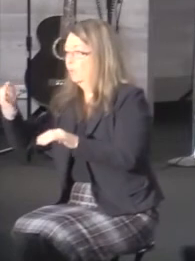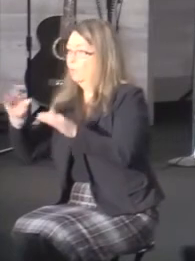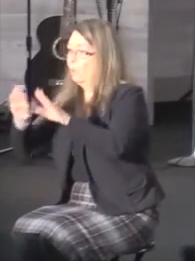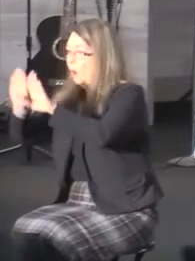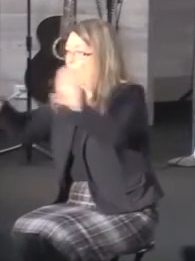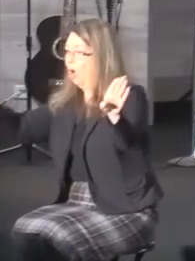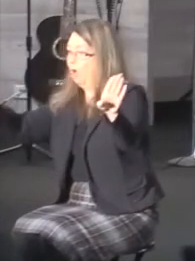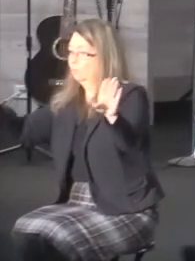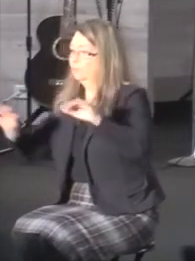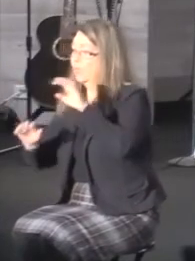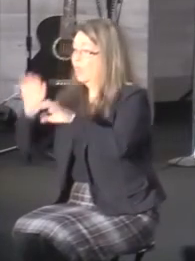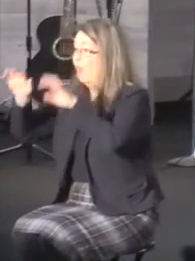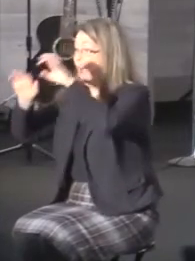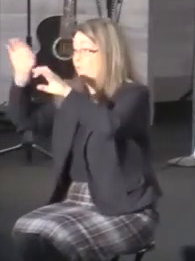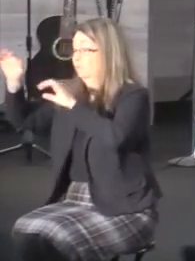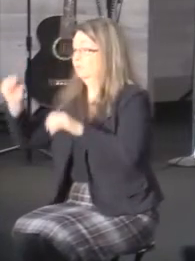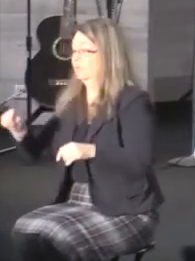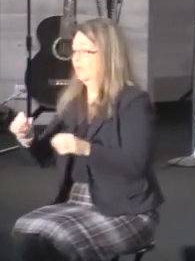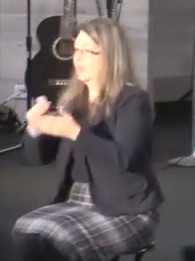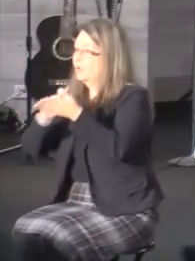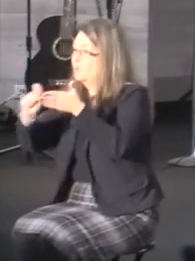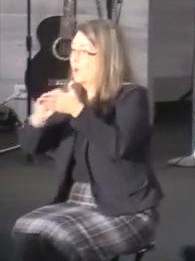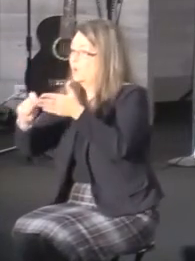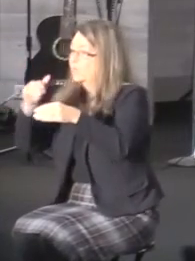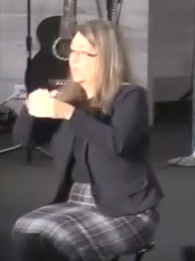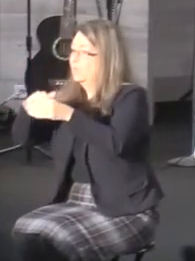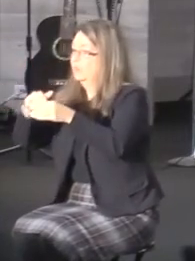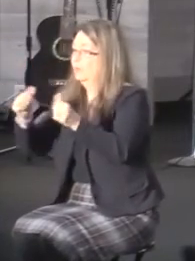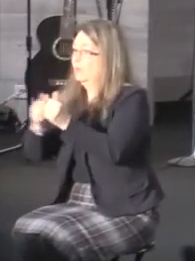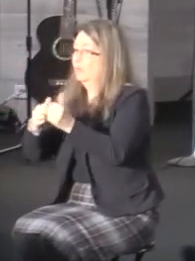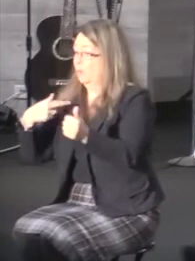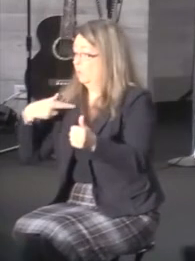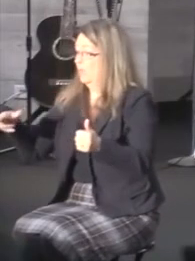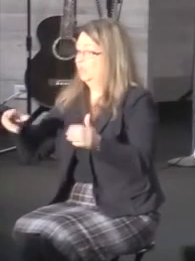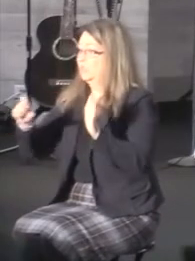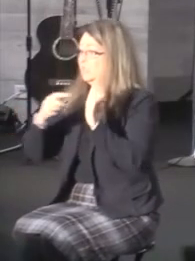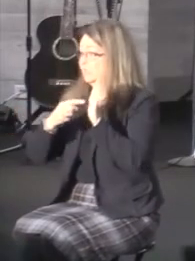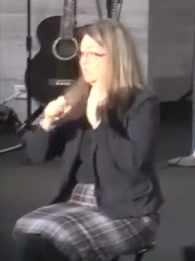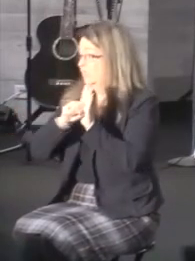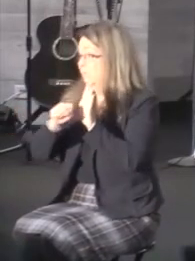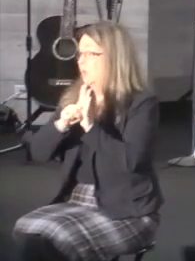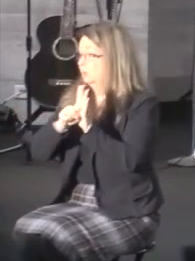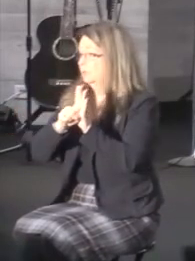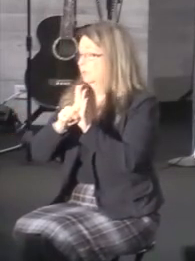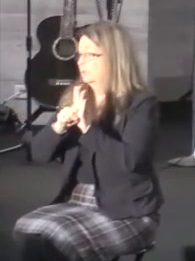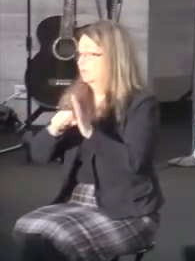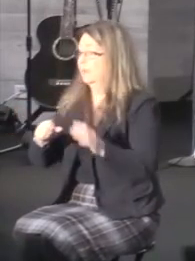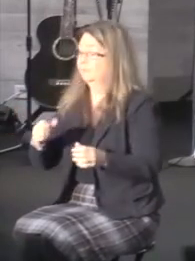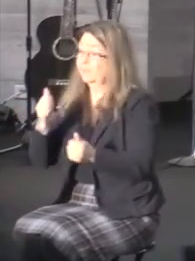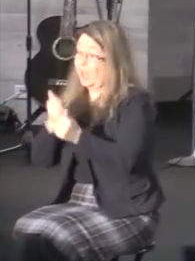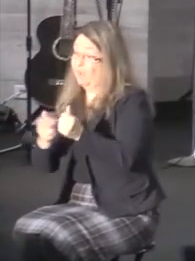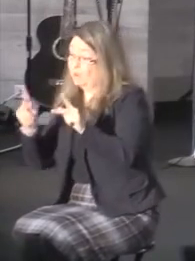cliff that you could climb. And they had actually engraved religious symbols across that wall. And so it was like this. Every